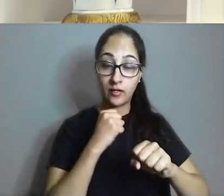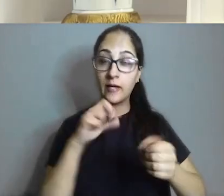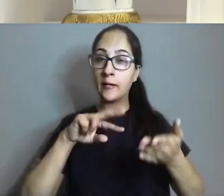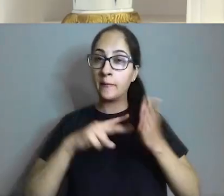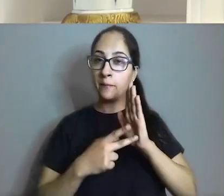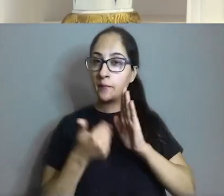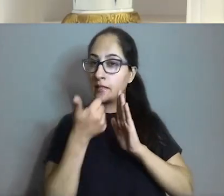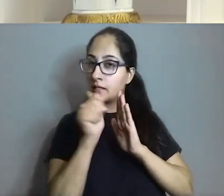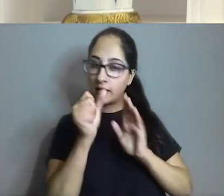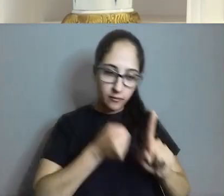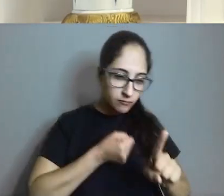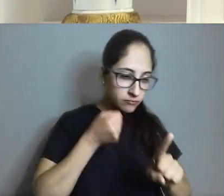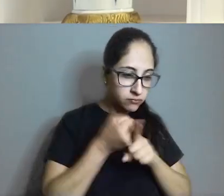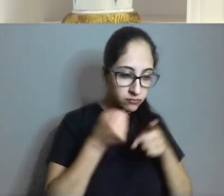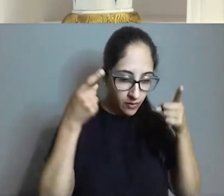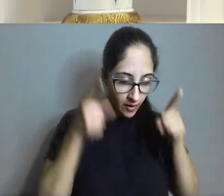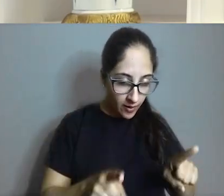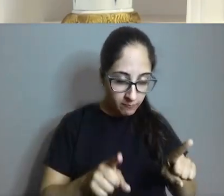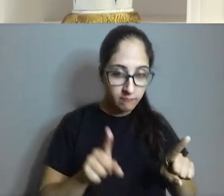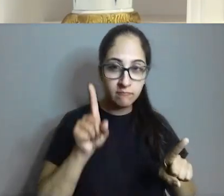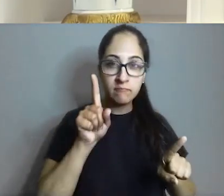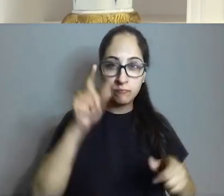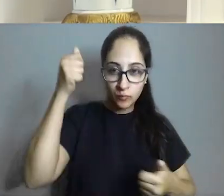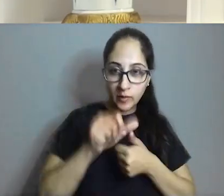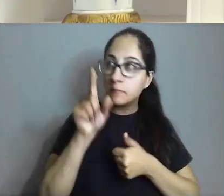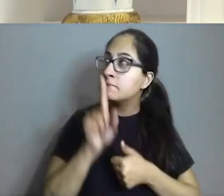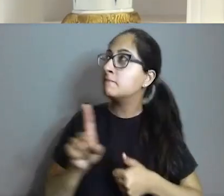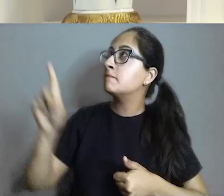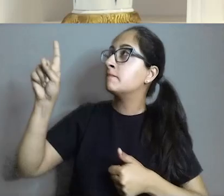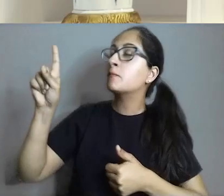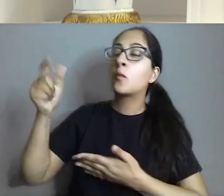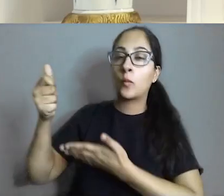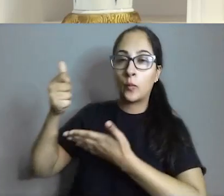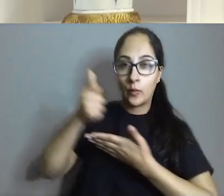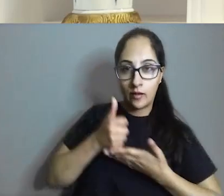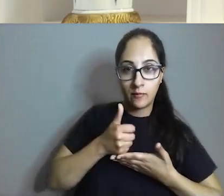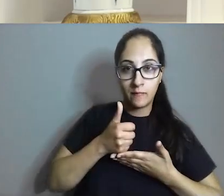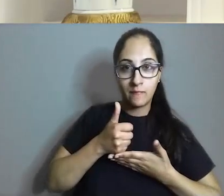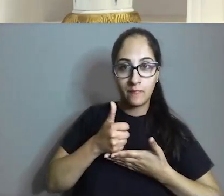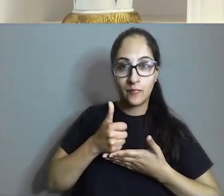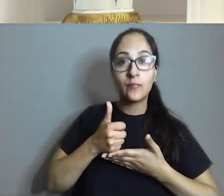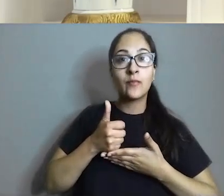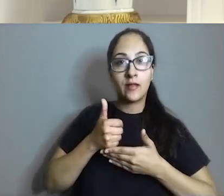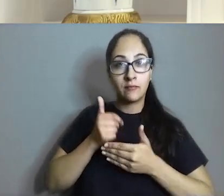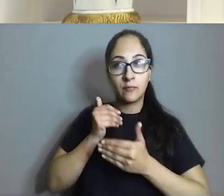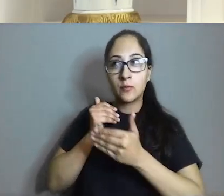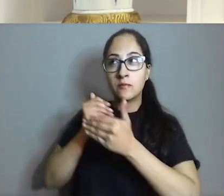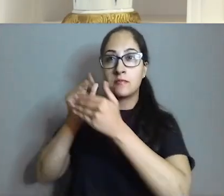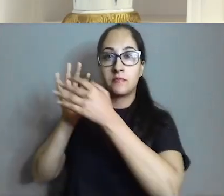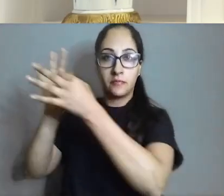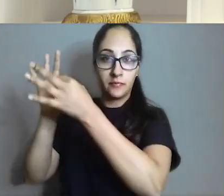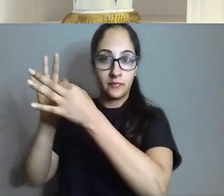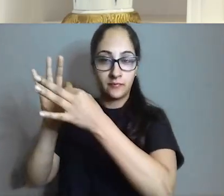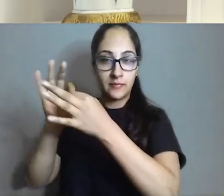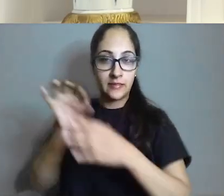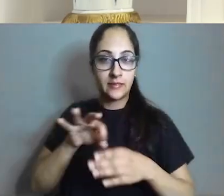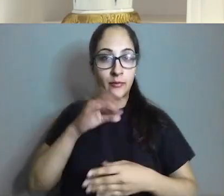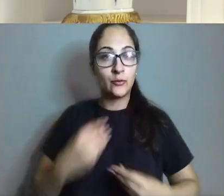us through difficulty and bring us closer to enlightenment. My dear brothers and